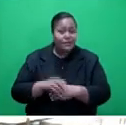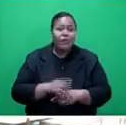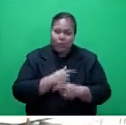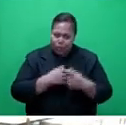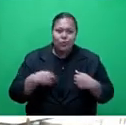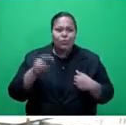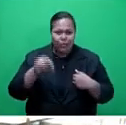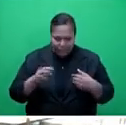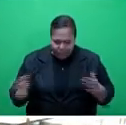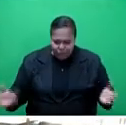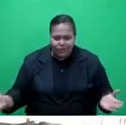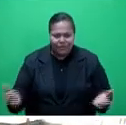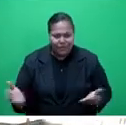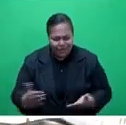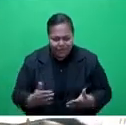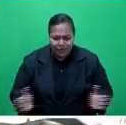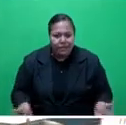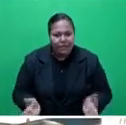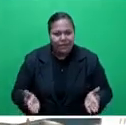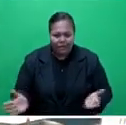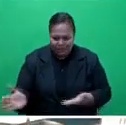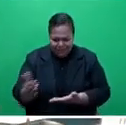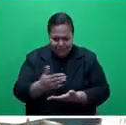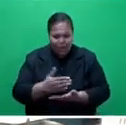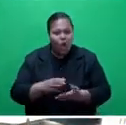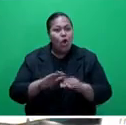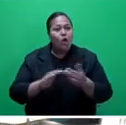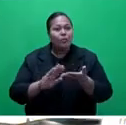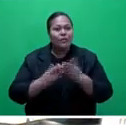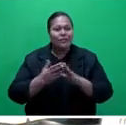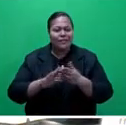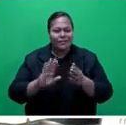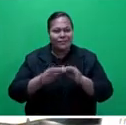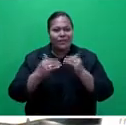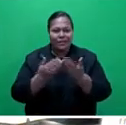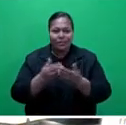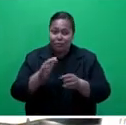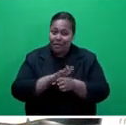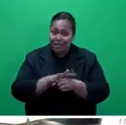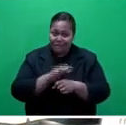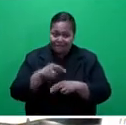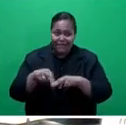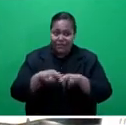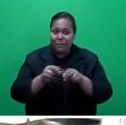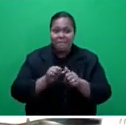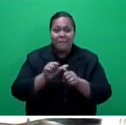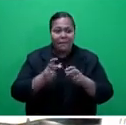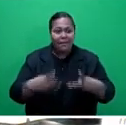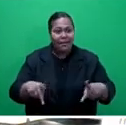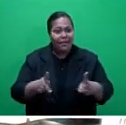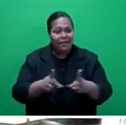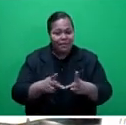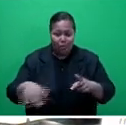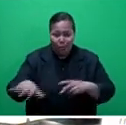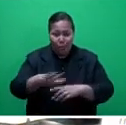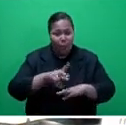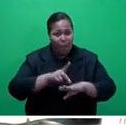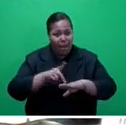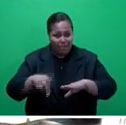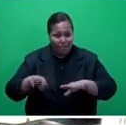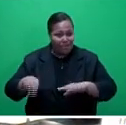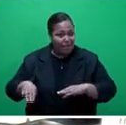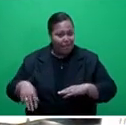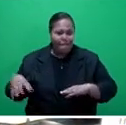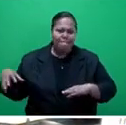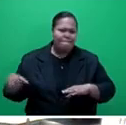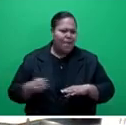our communities together to make Fiji a better place. All in this august House need to rally behind the Honourable